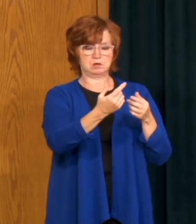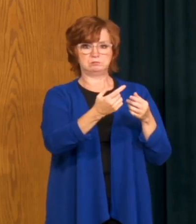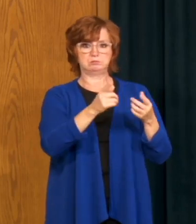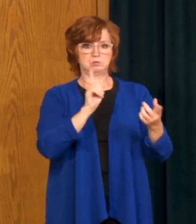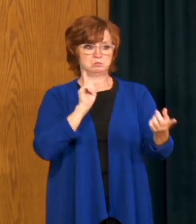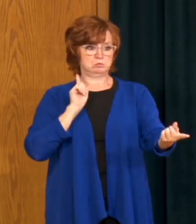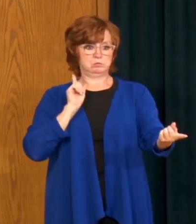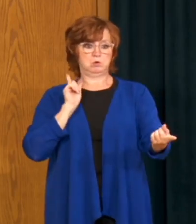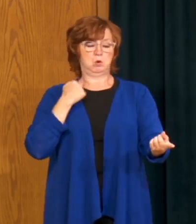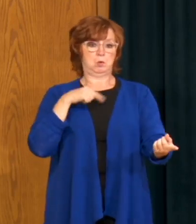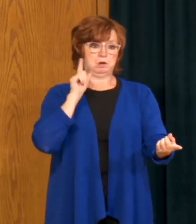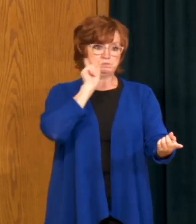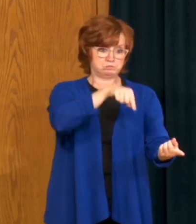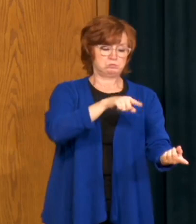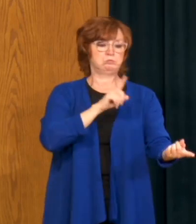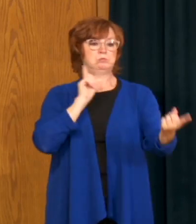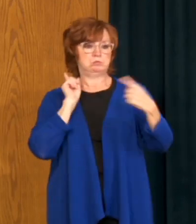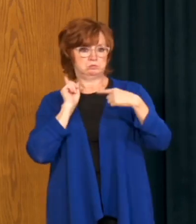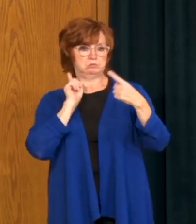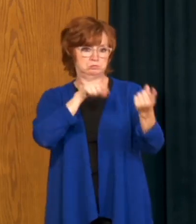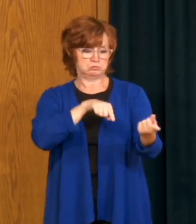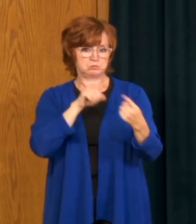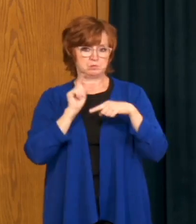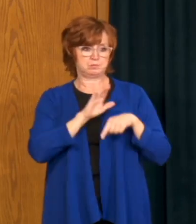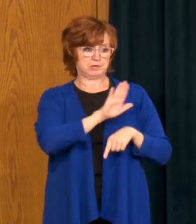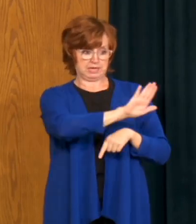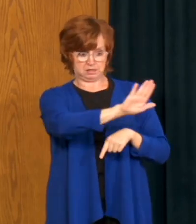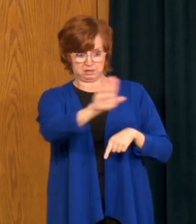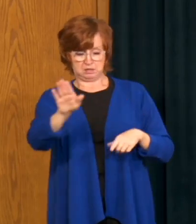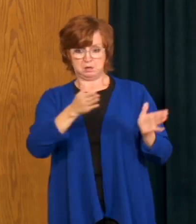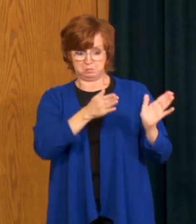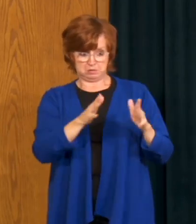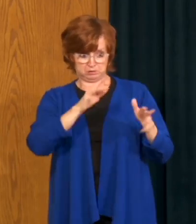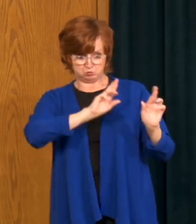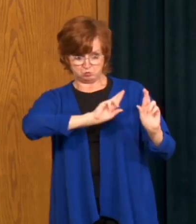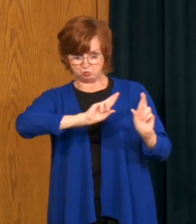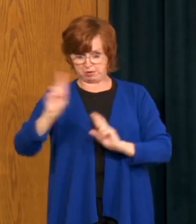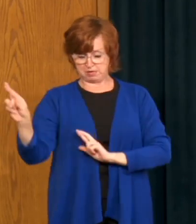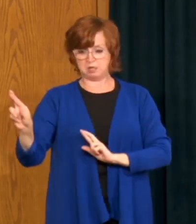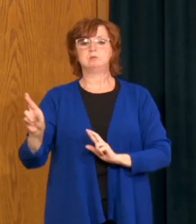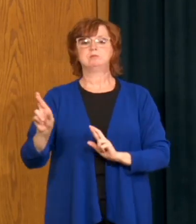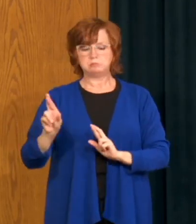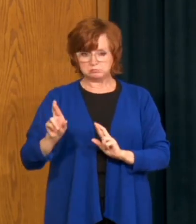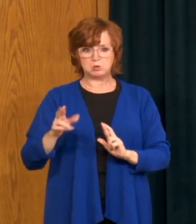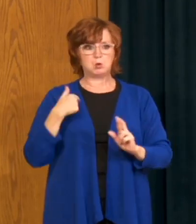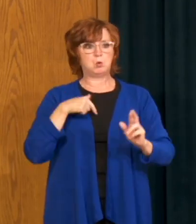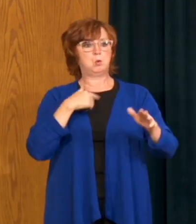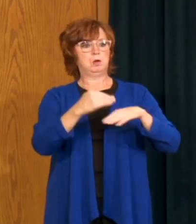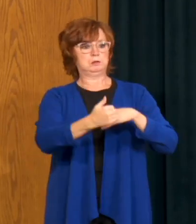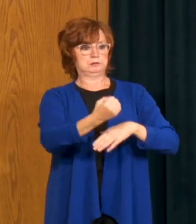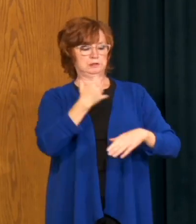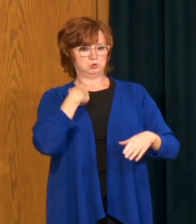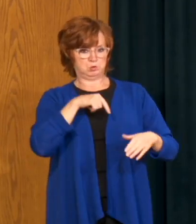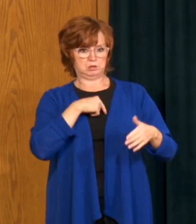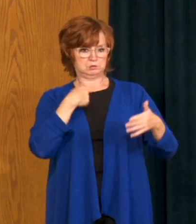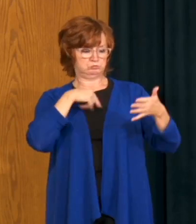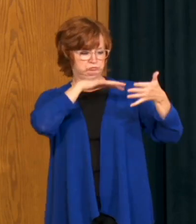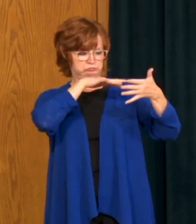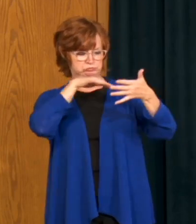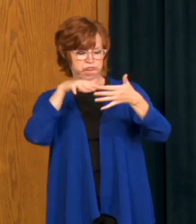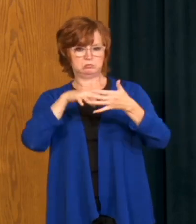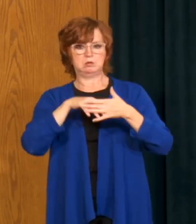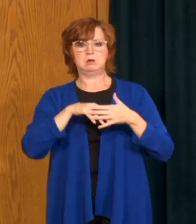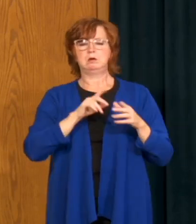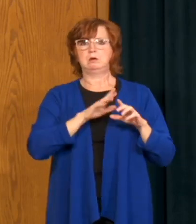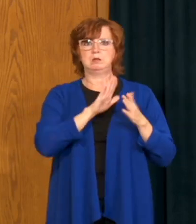each of their facilities, and there is a team that is put together with a number of stakeholders, including those of the Saskatchewan School